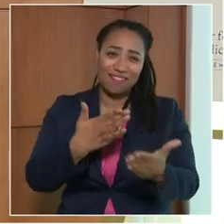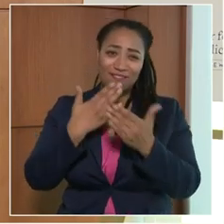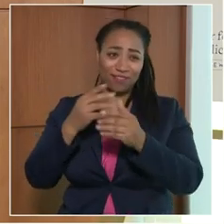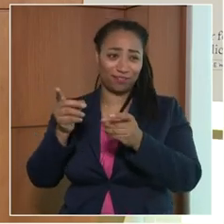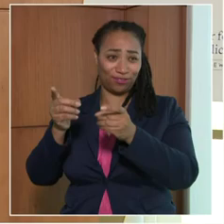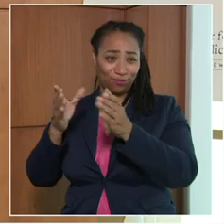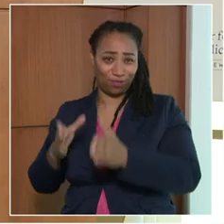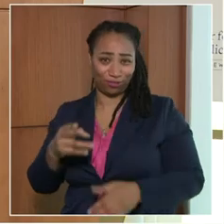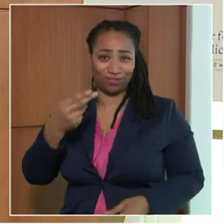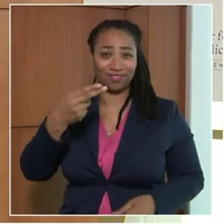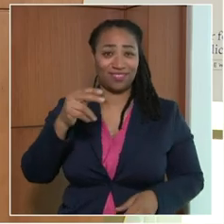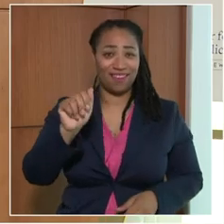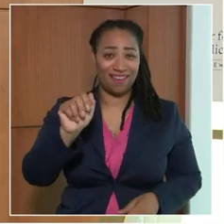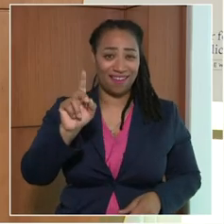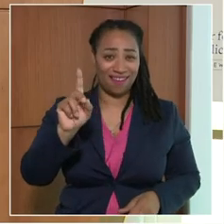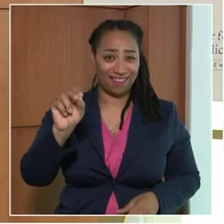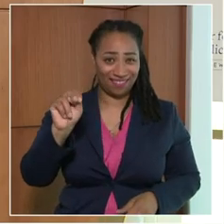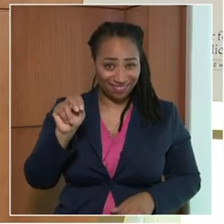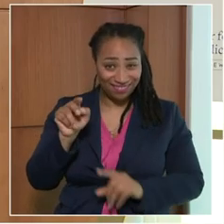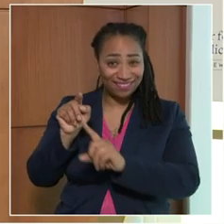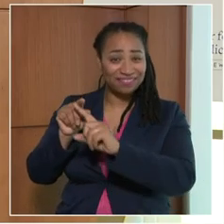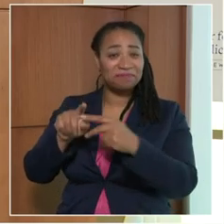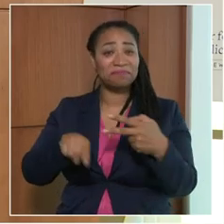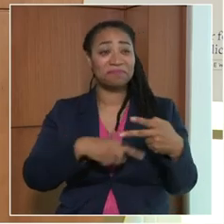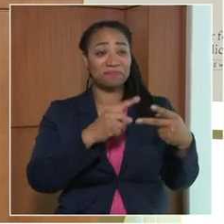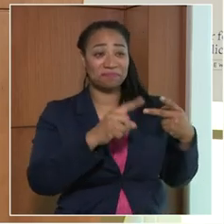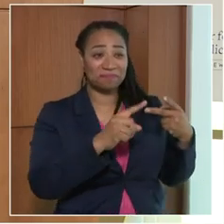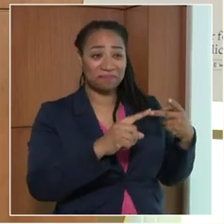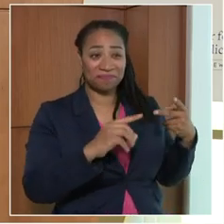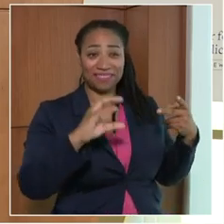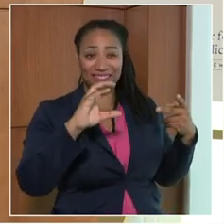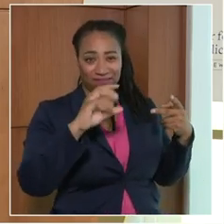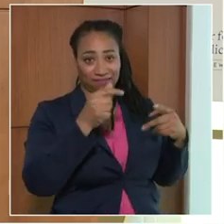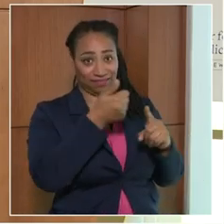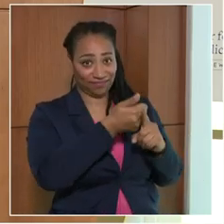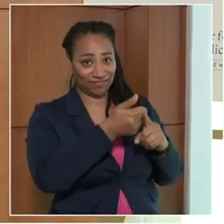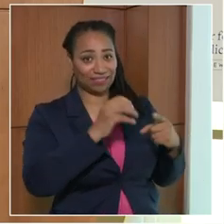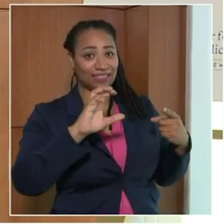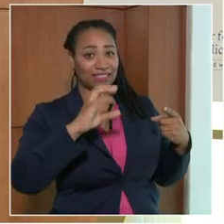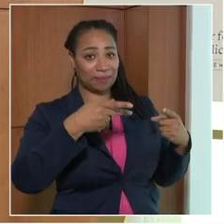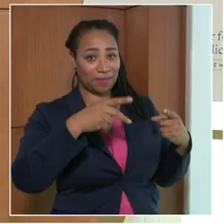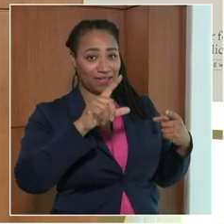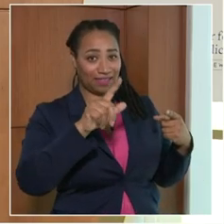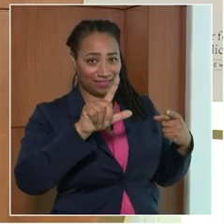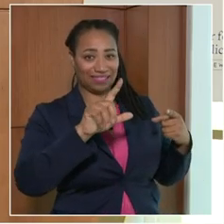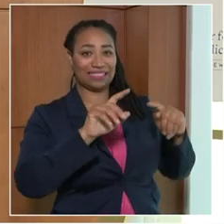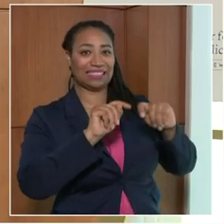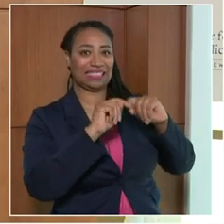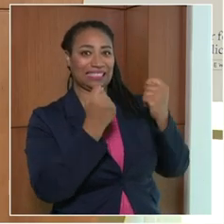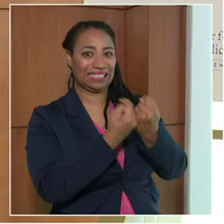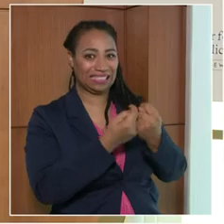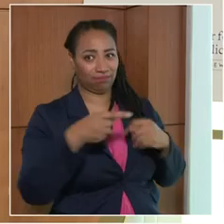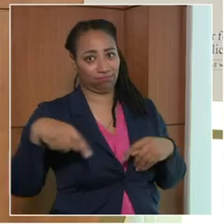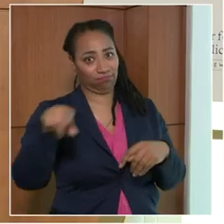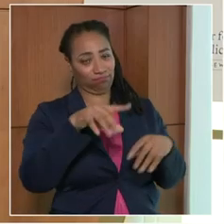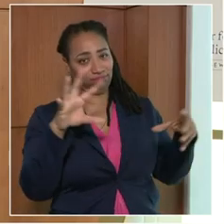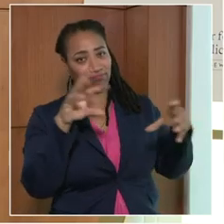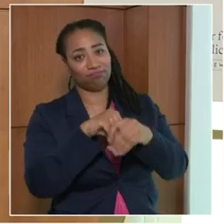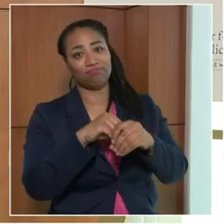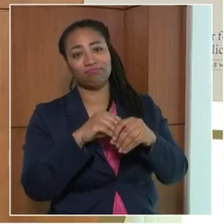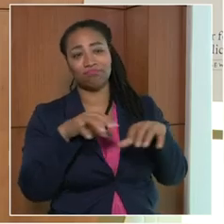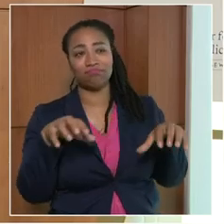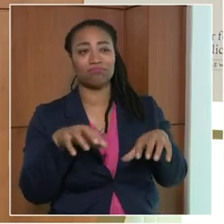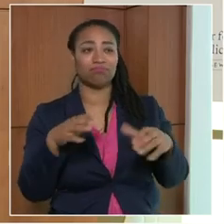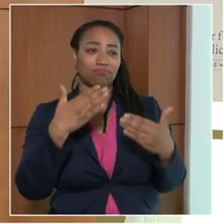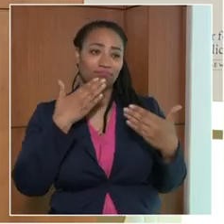team at the GW Center of Excellence in Public Leadership, our partners at the DC Department of Parks and Recreation, and